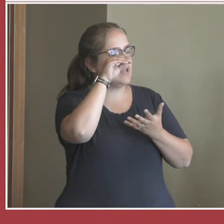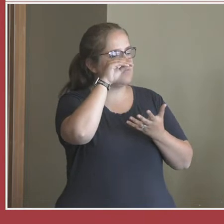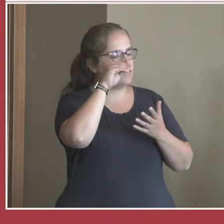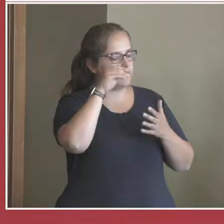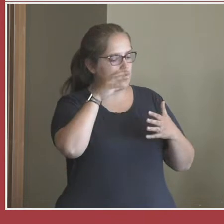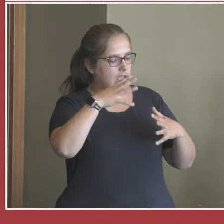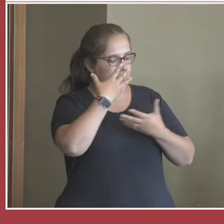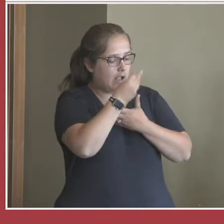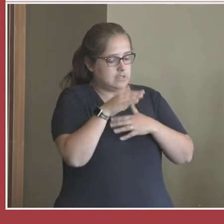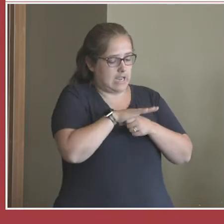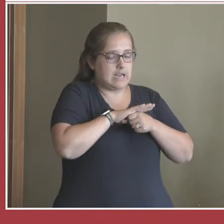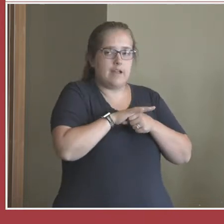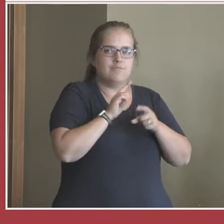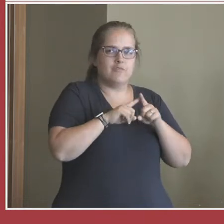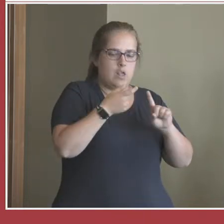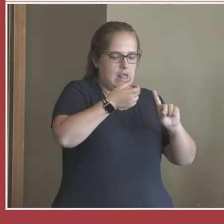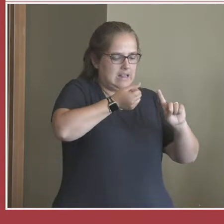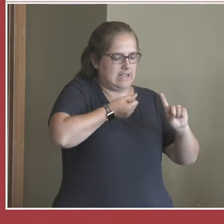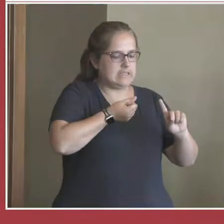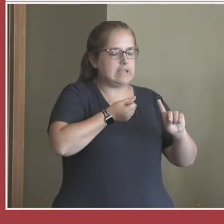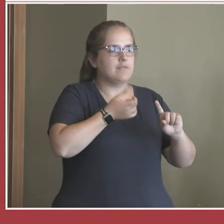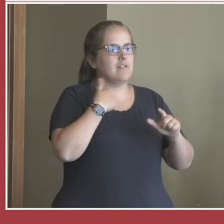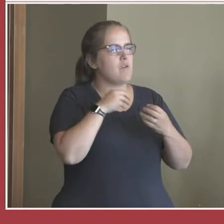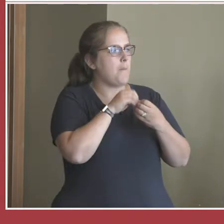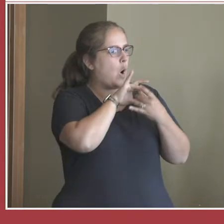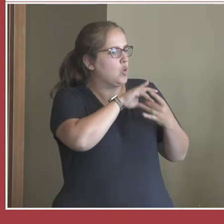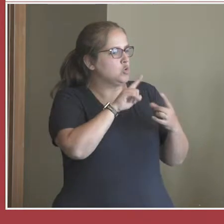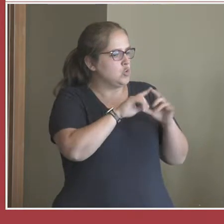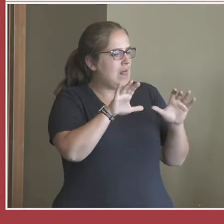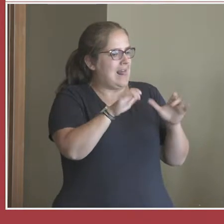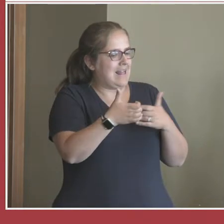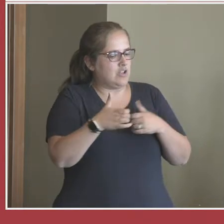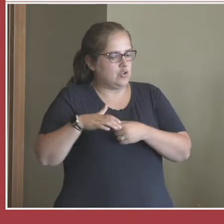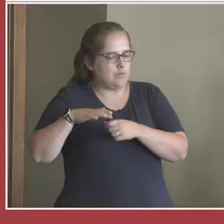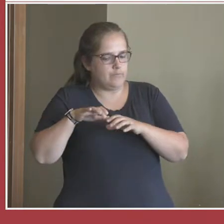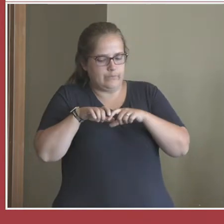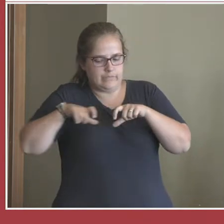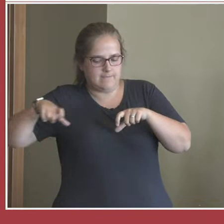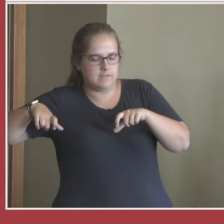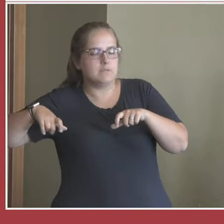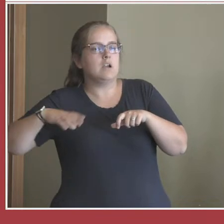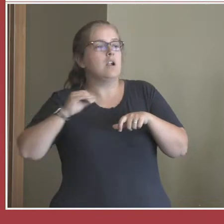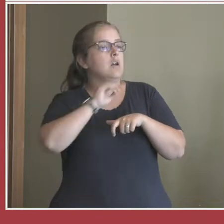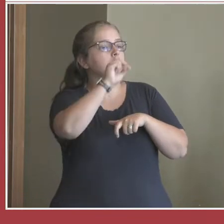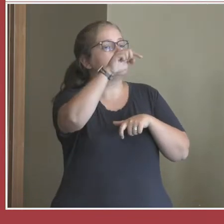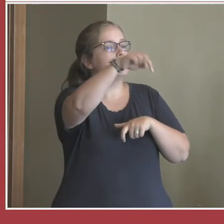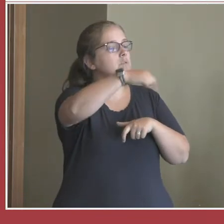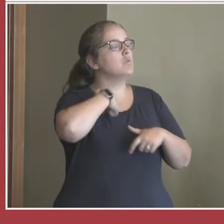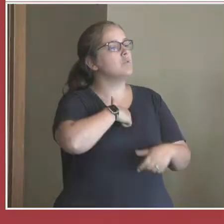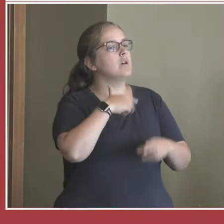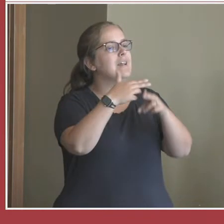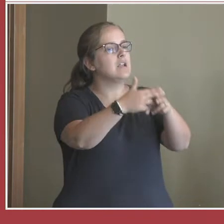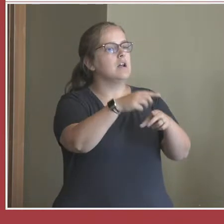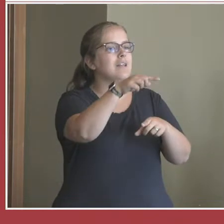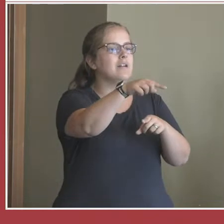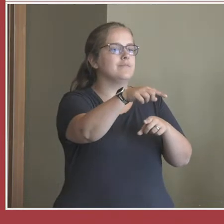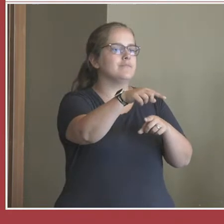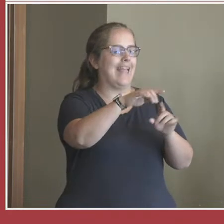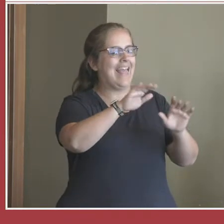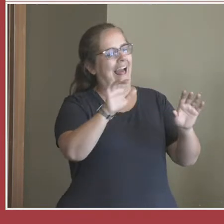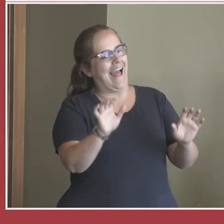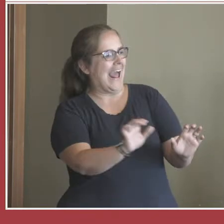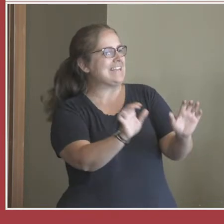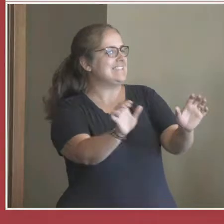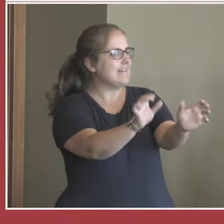south, and that has more of a connection to the classroom wing. And then to the north, we have what we're calling an